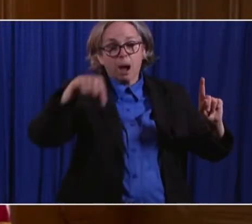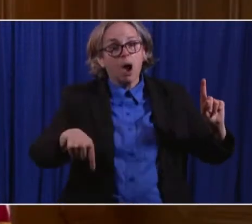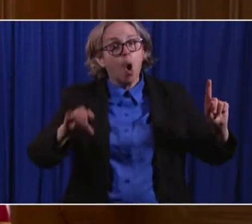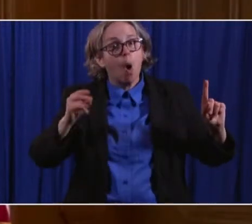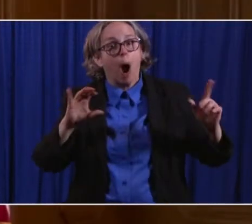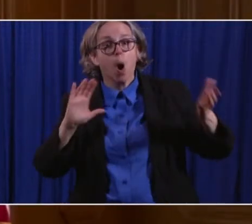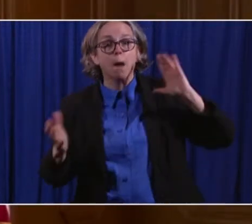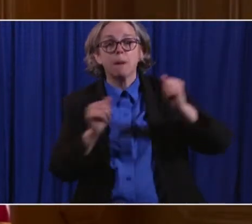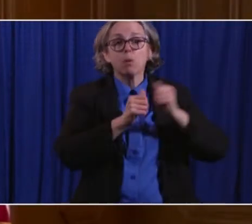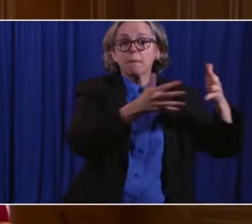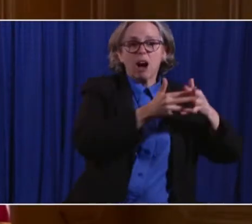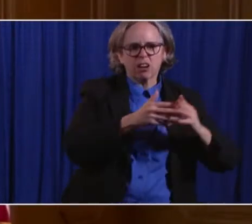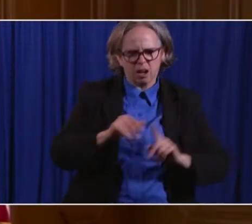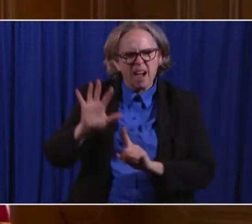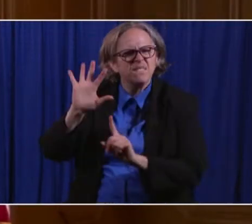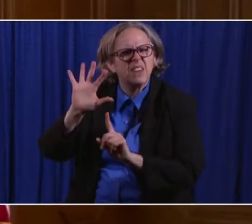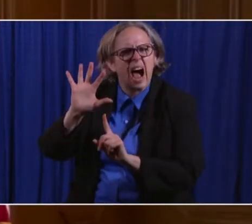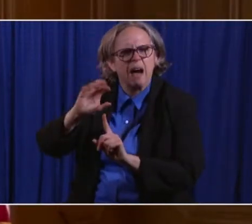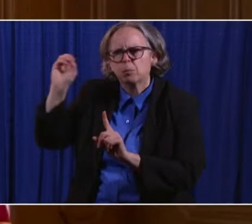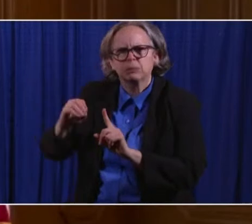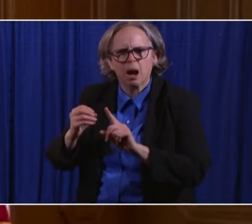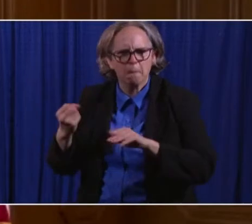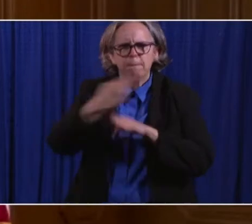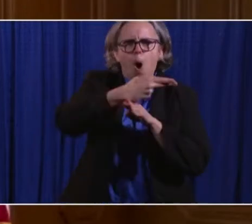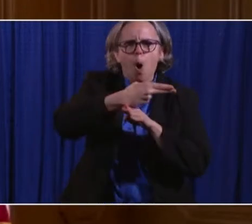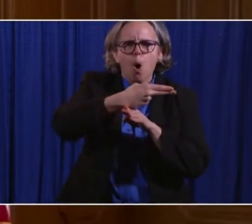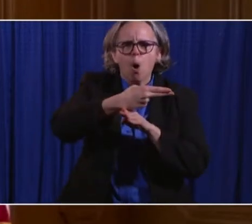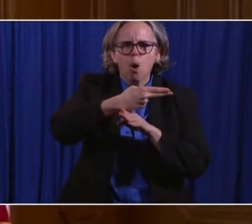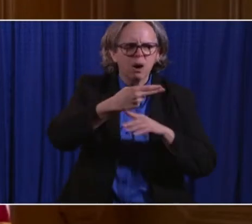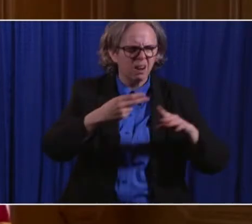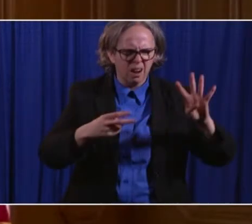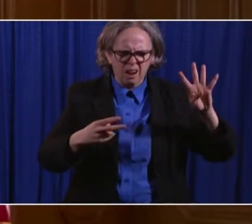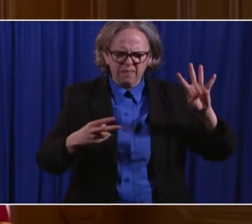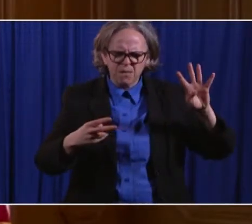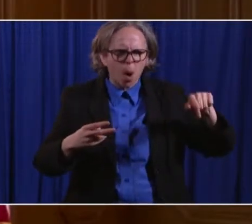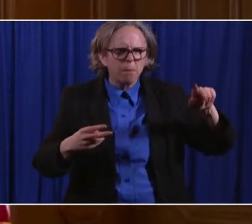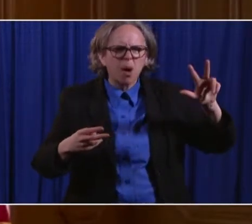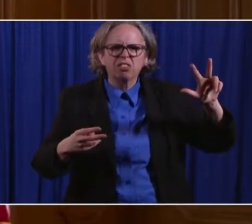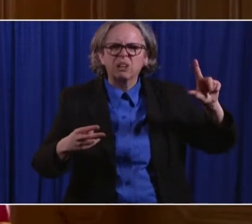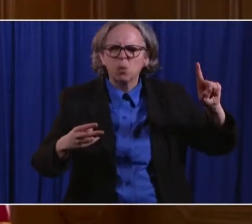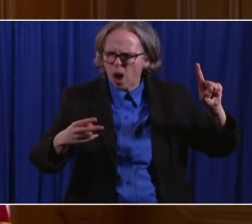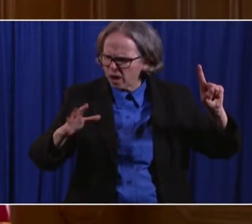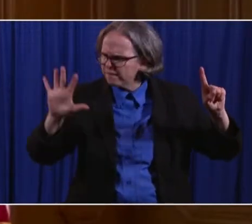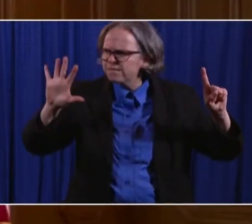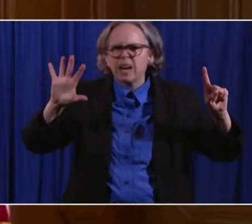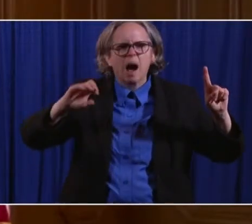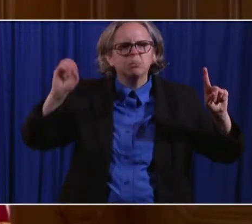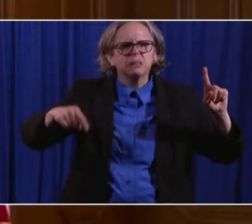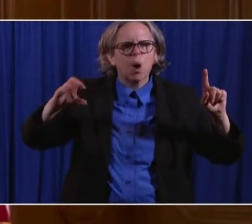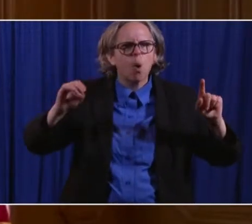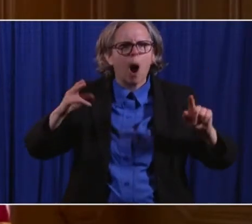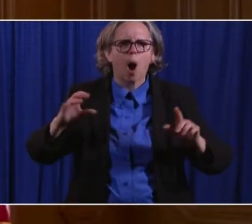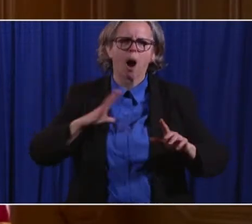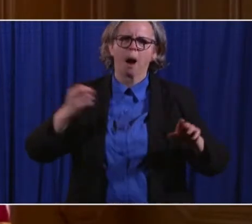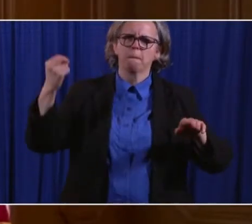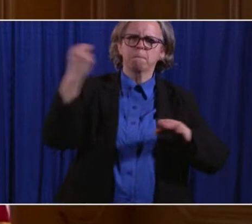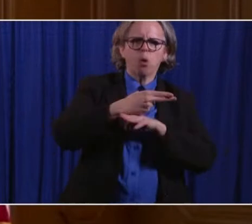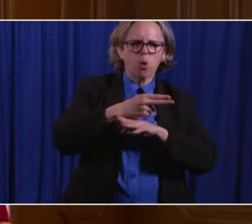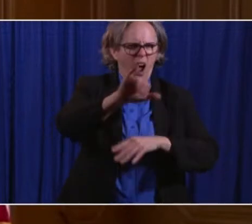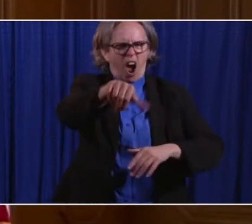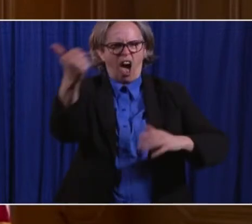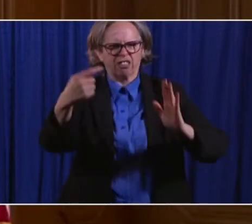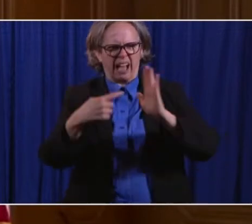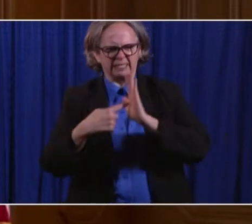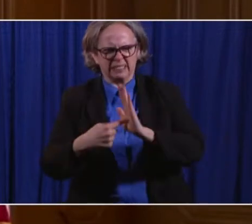5% during that last quarter. Further, Ohio's unemployment rate in February